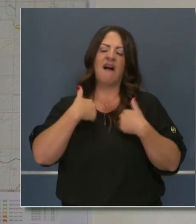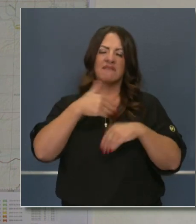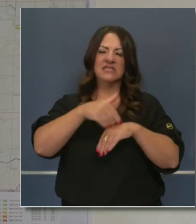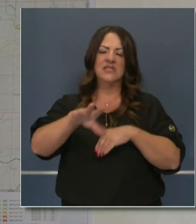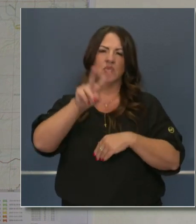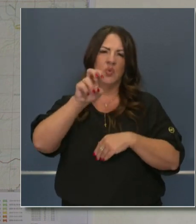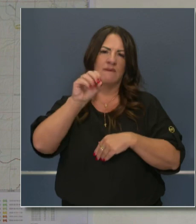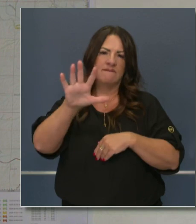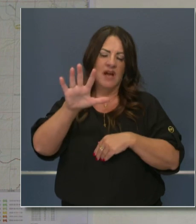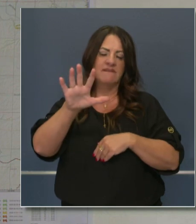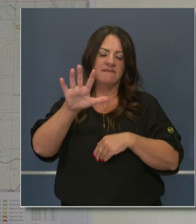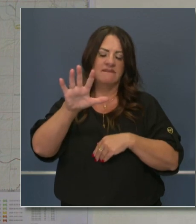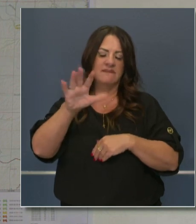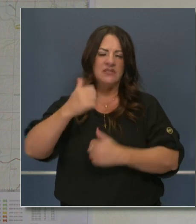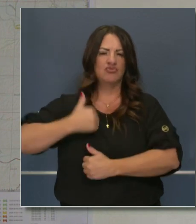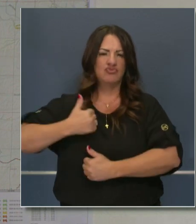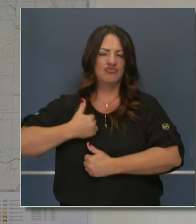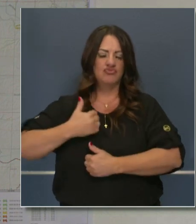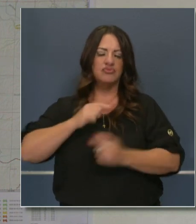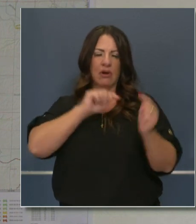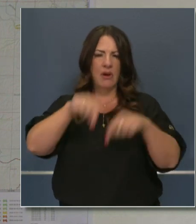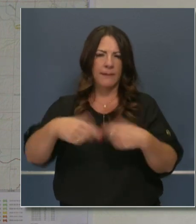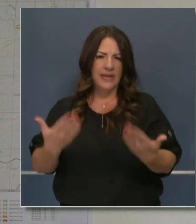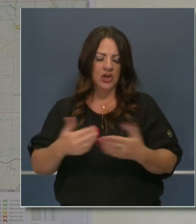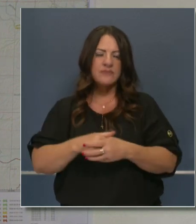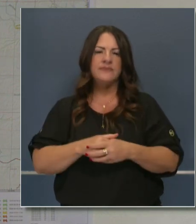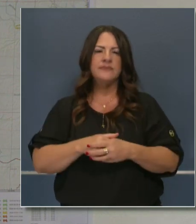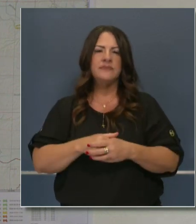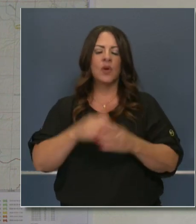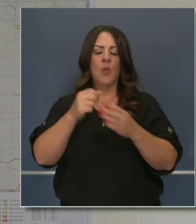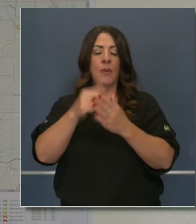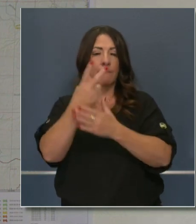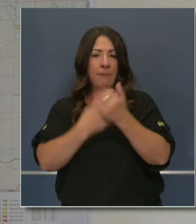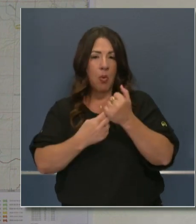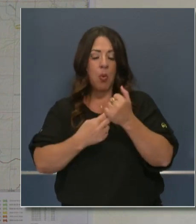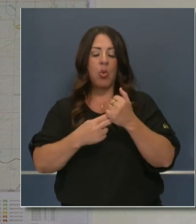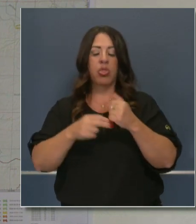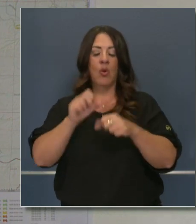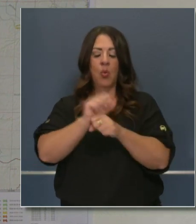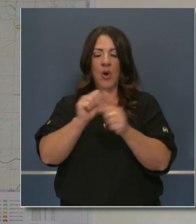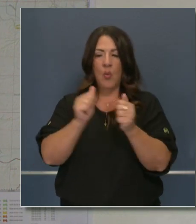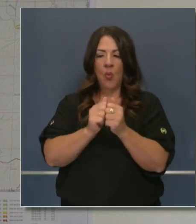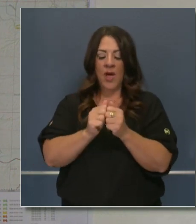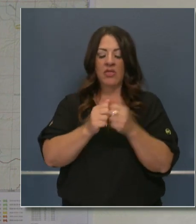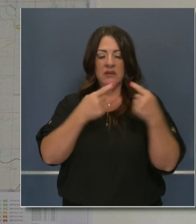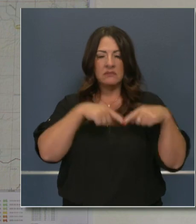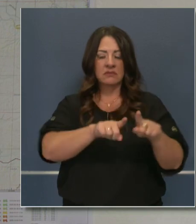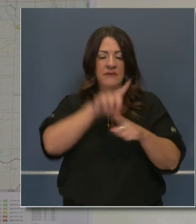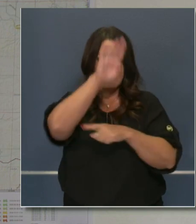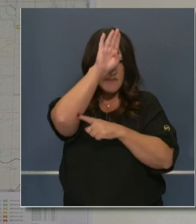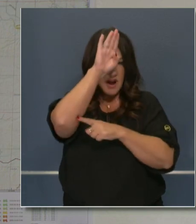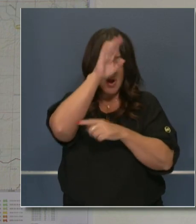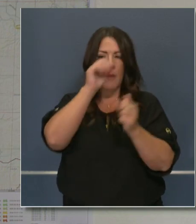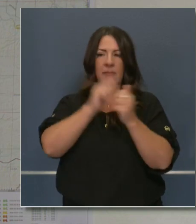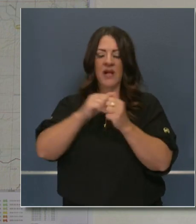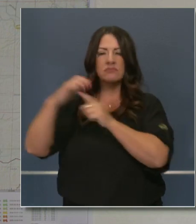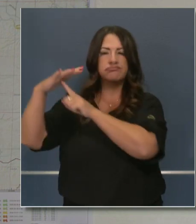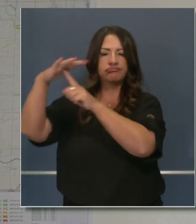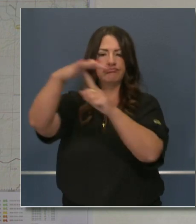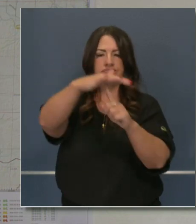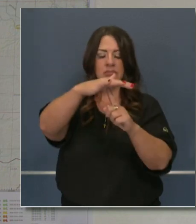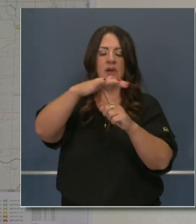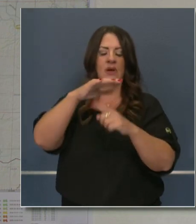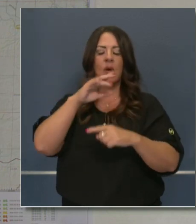and airmen assigned. We're fighting the fires on the ground with firefighting hand crews. We're fighting the fires from the air with water